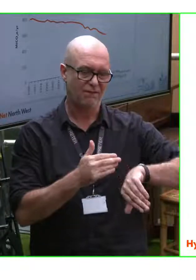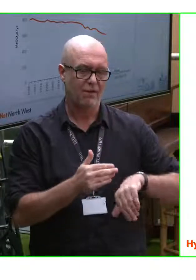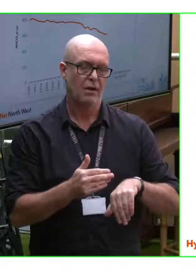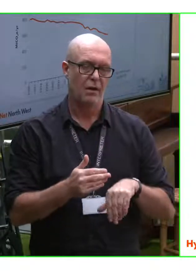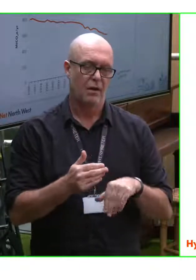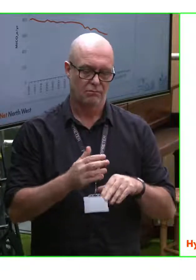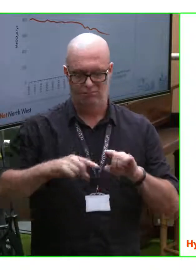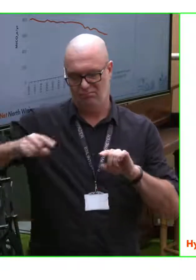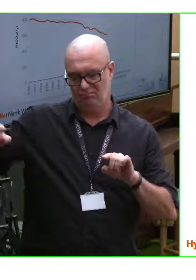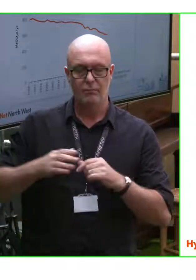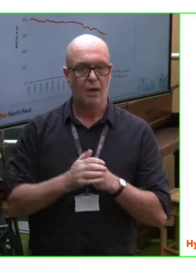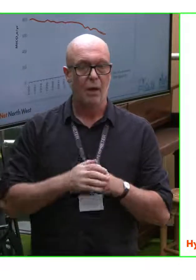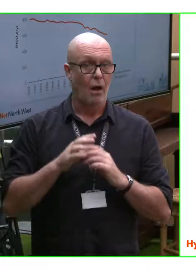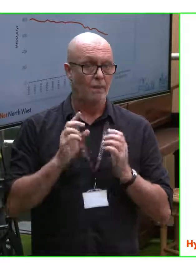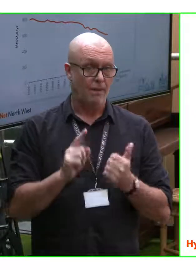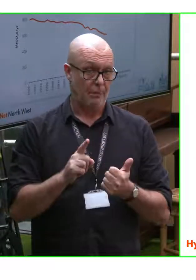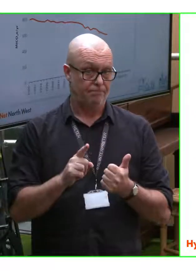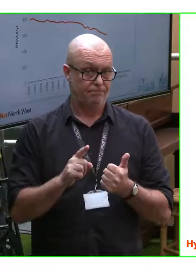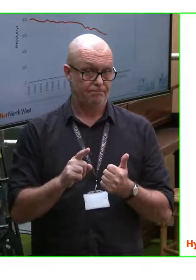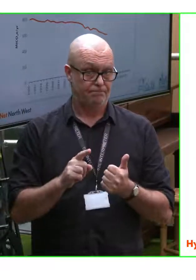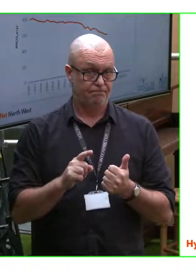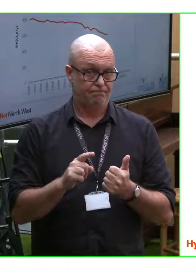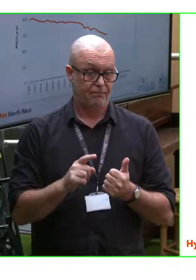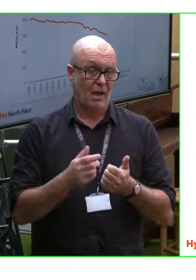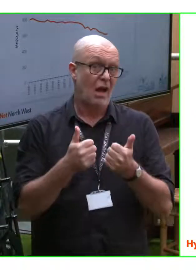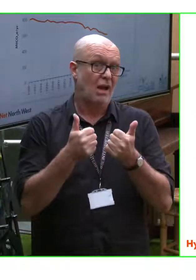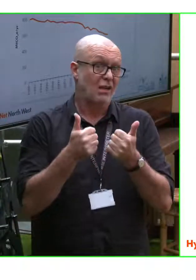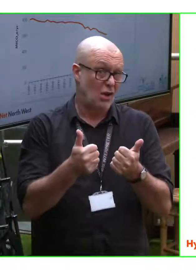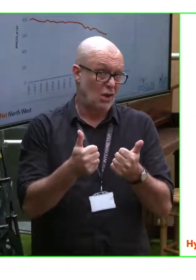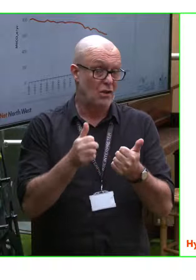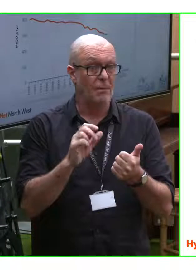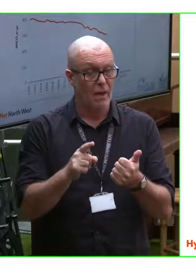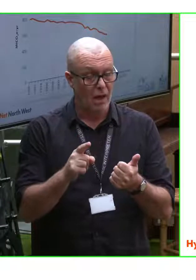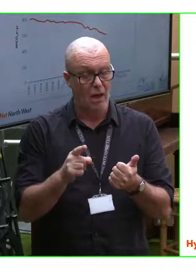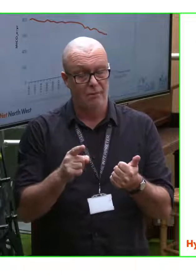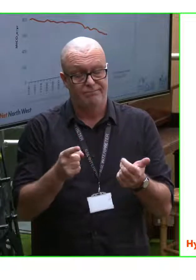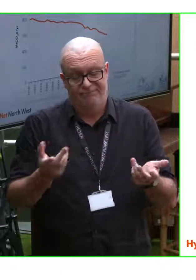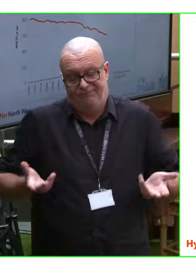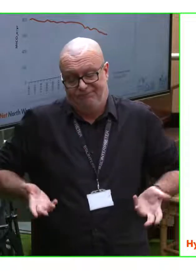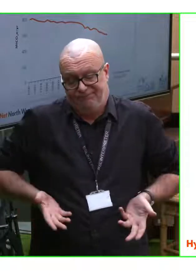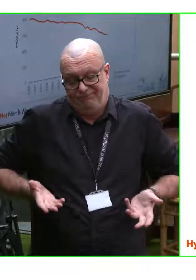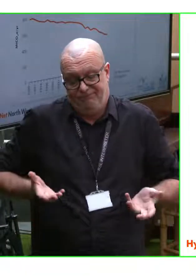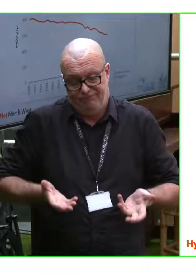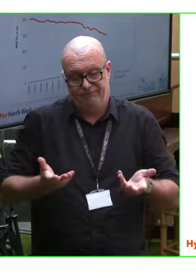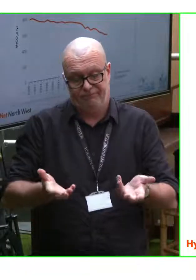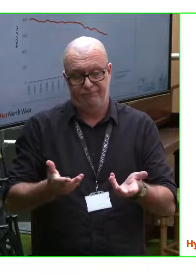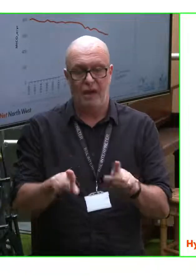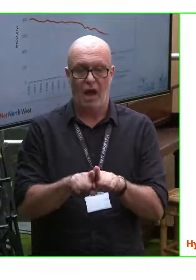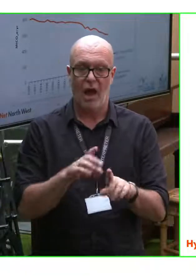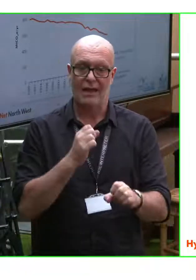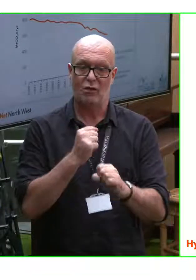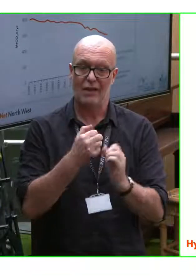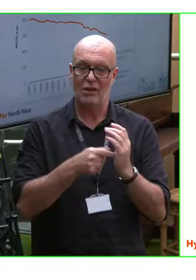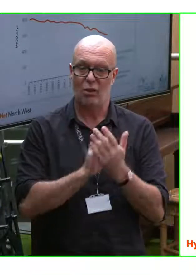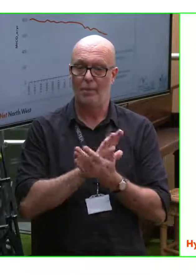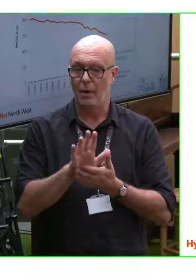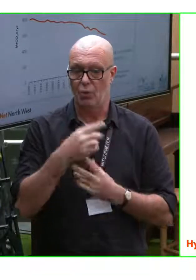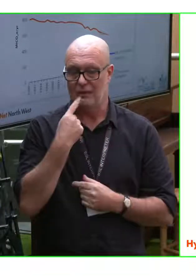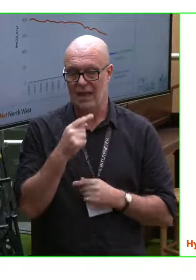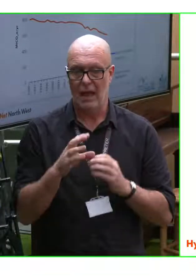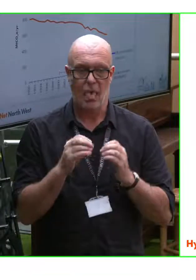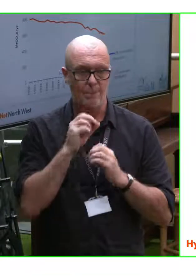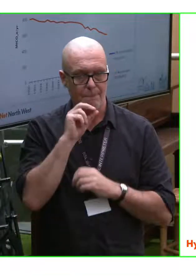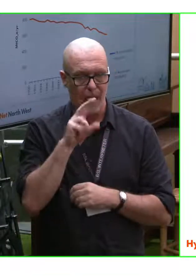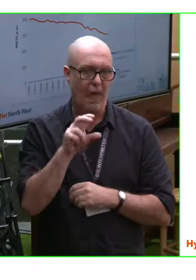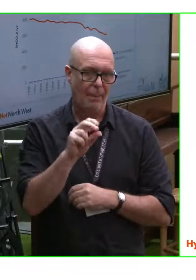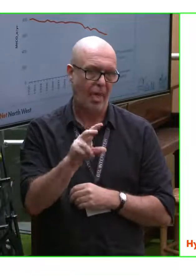However, so good, so blah, blah, blah, as Greta would say. Because what really matters